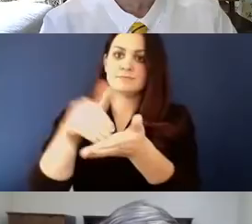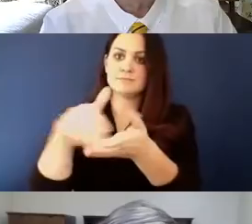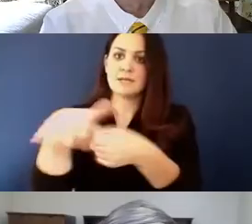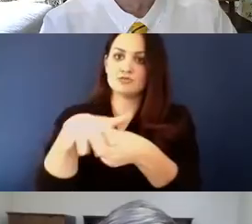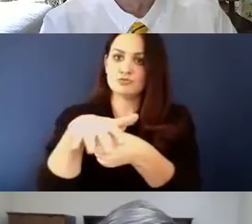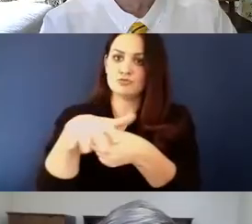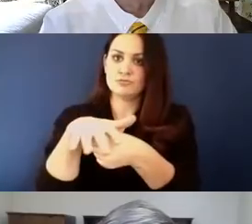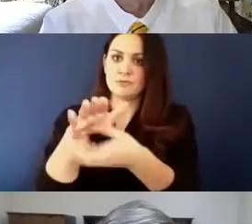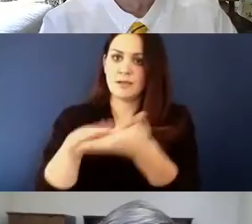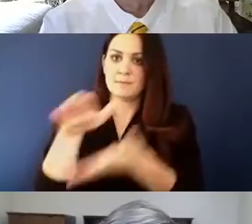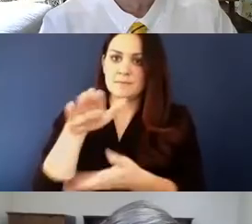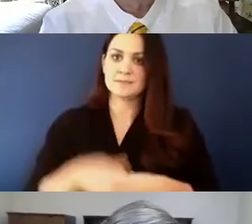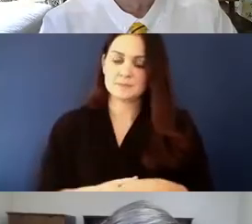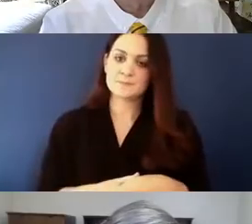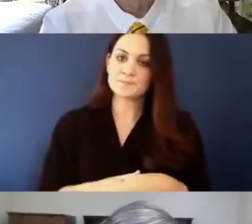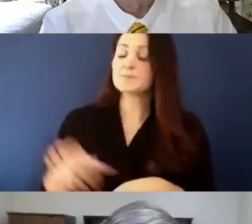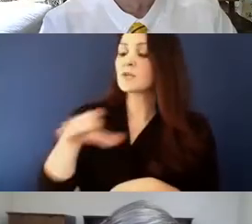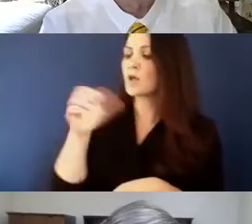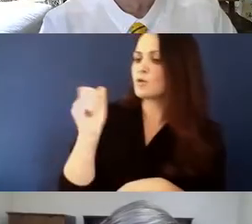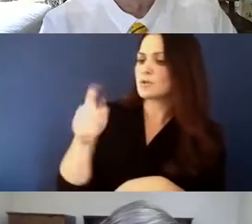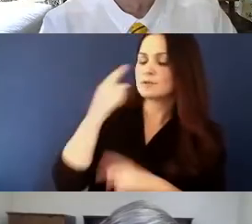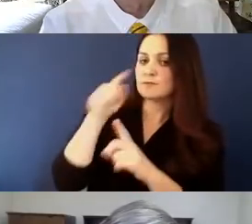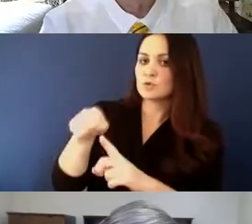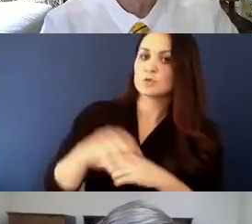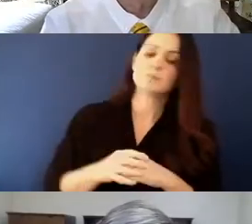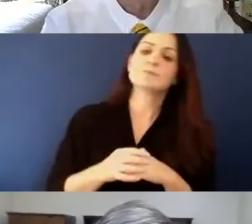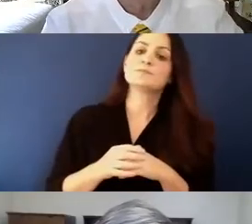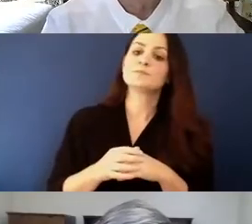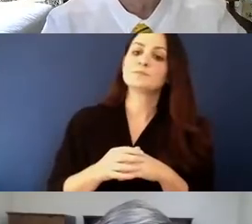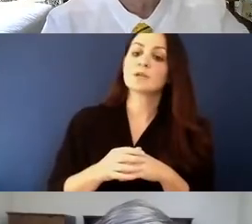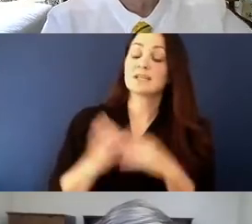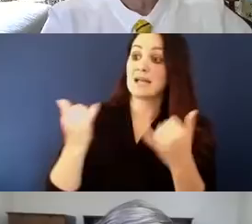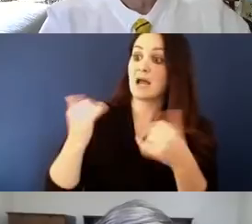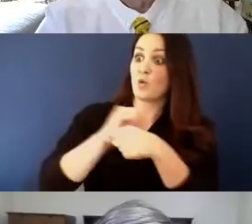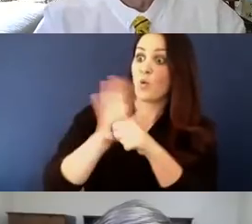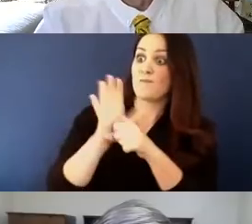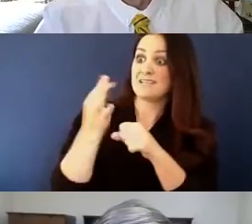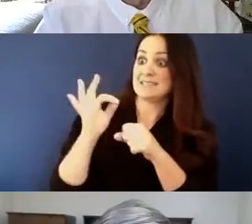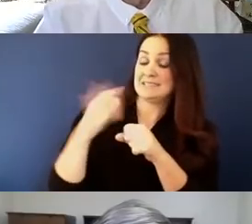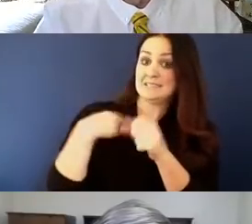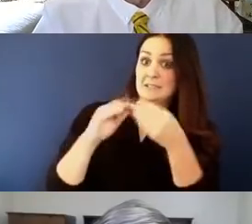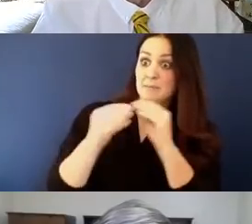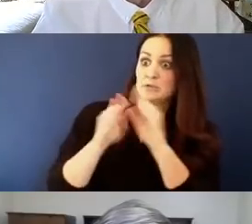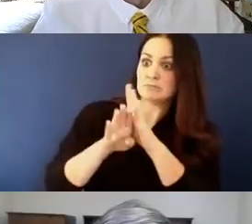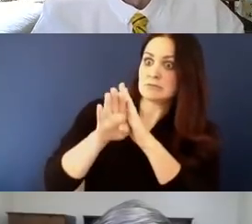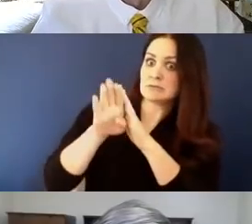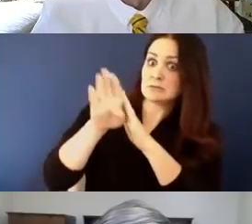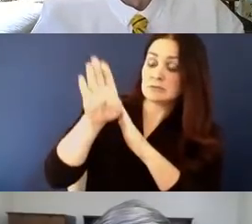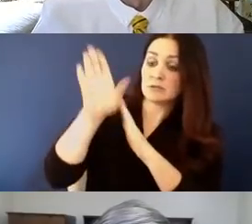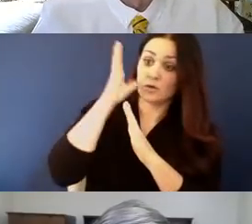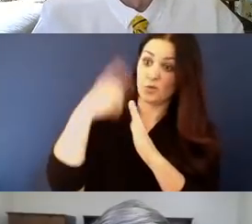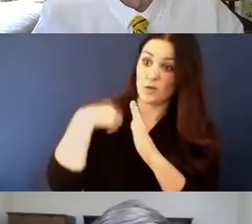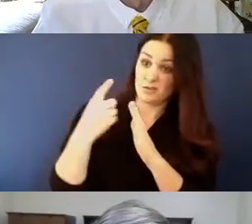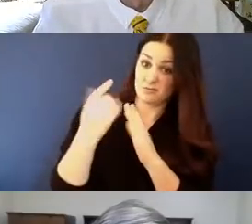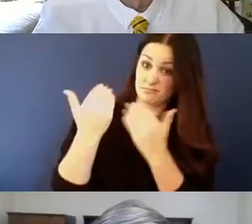Another question for you. With community numbers of COVID-19 rising, are there plans to further restrict inpatient visitors